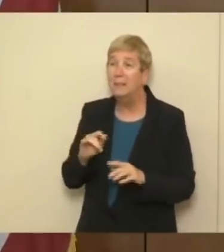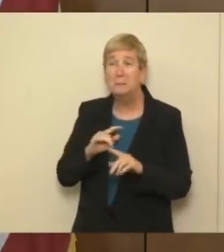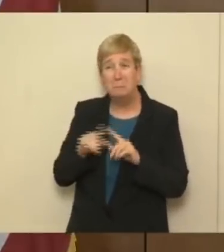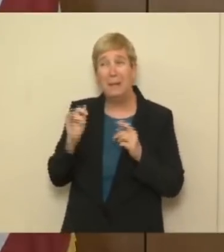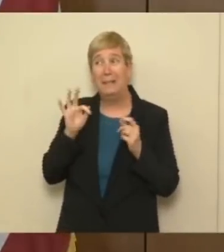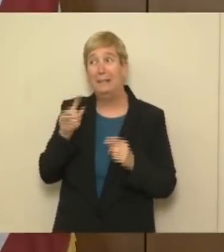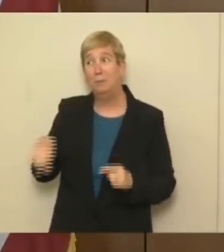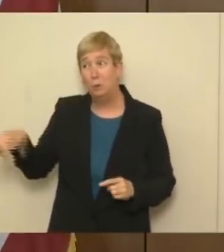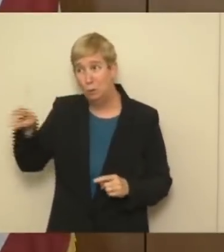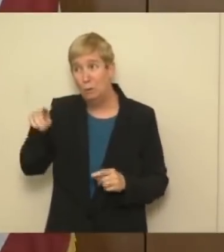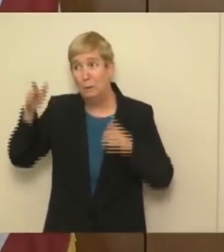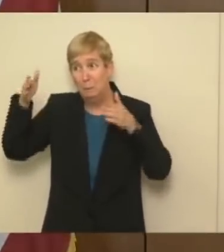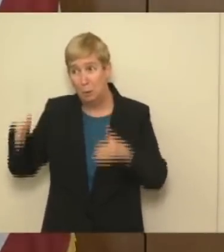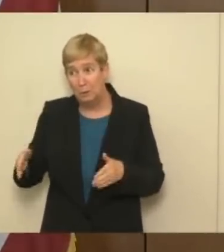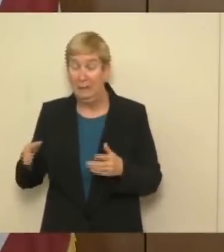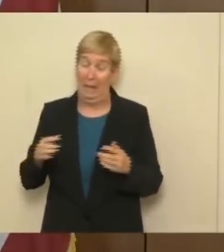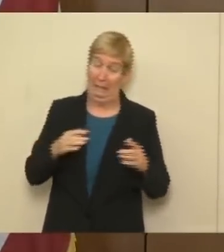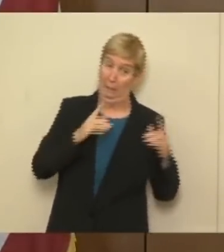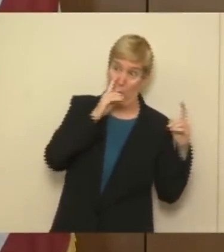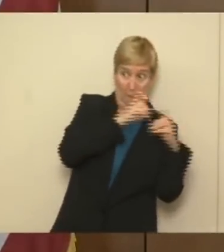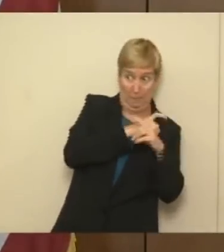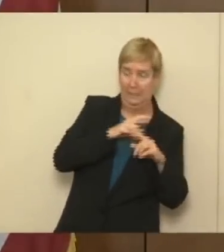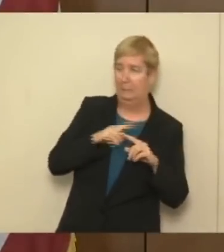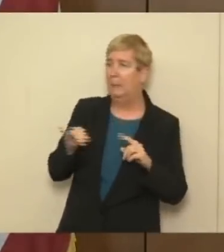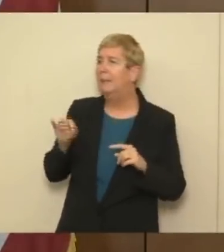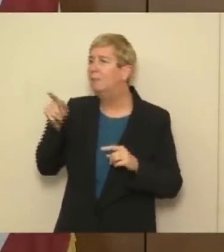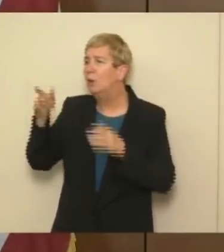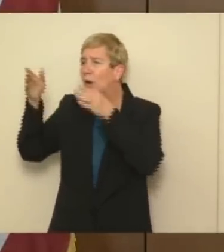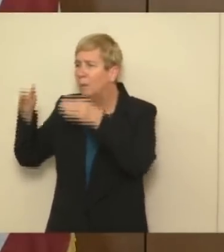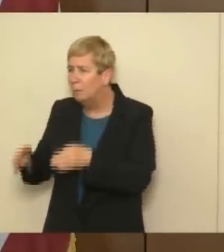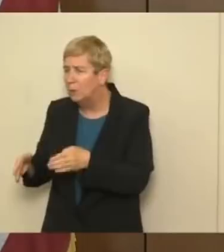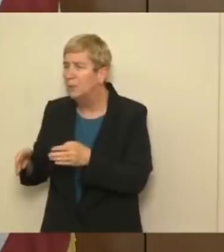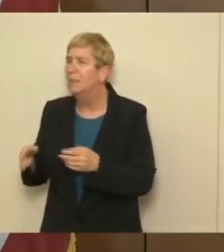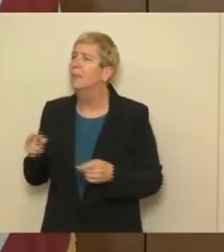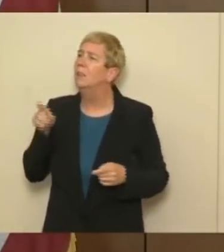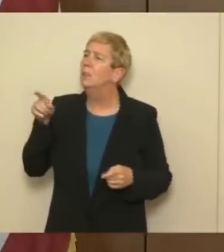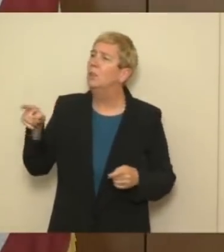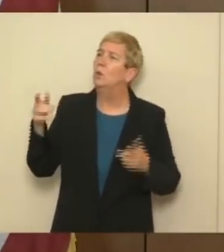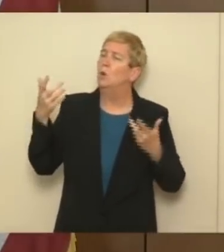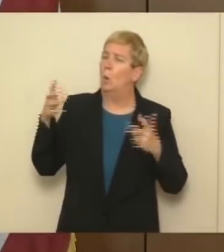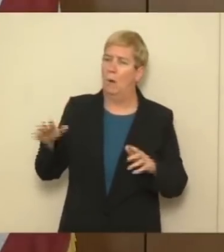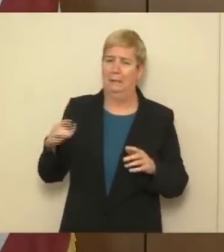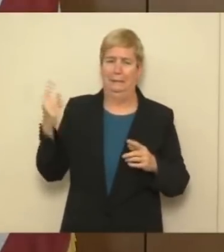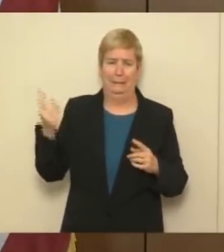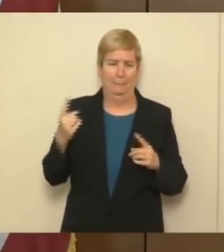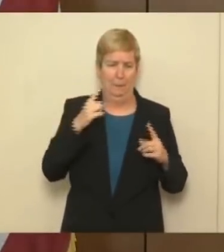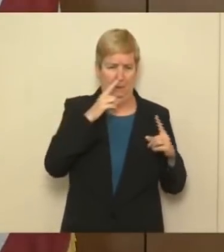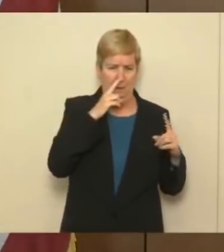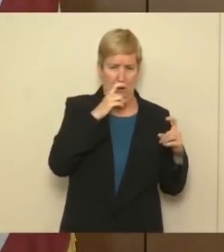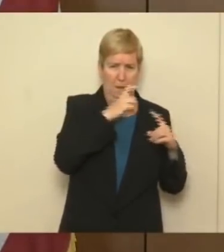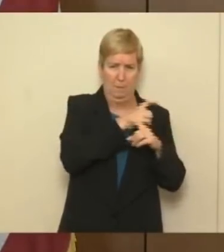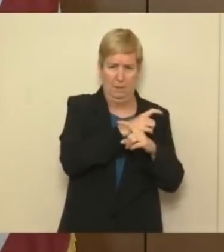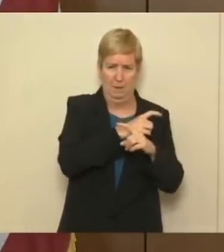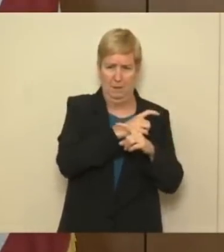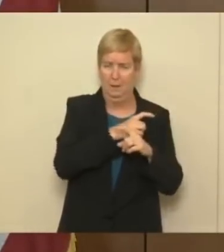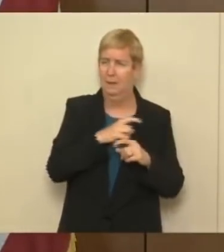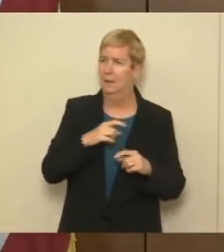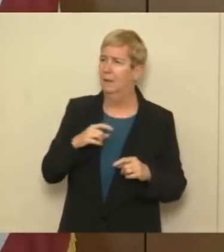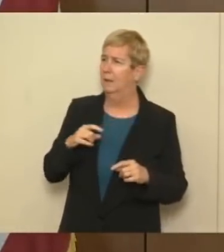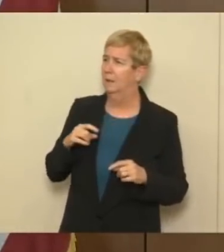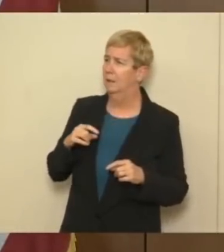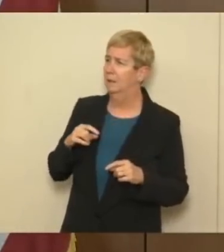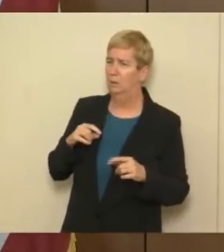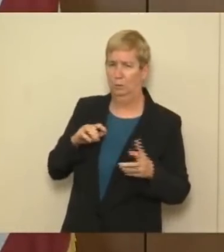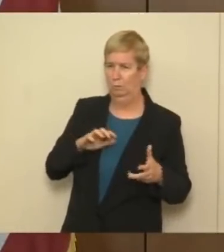citizen, you don't want a complication to prevent the fact that you expect your family to be